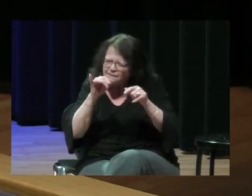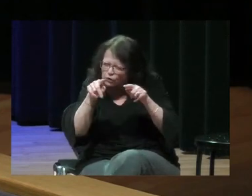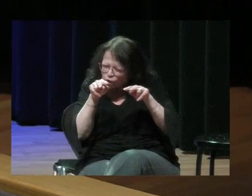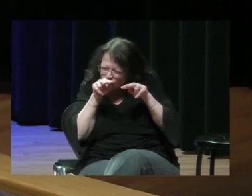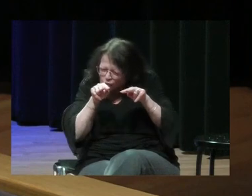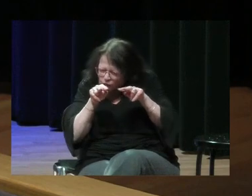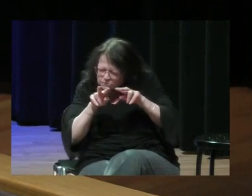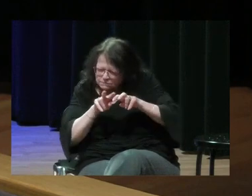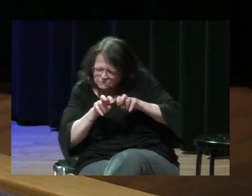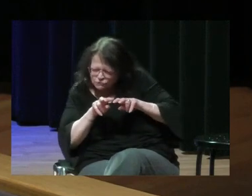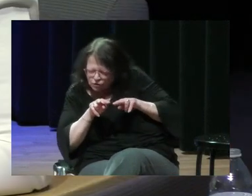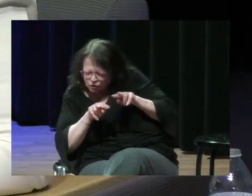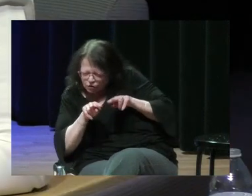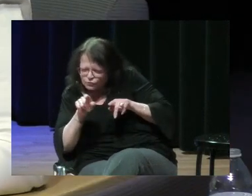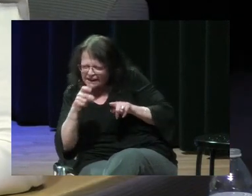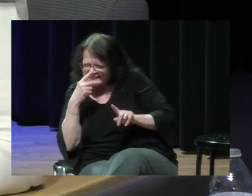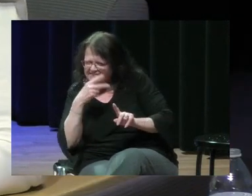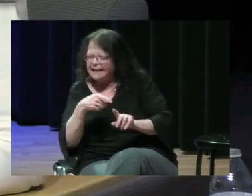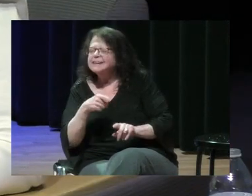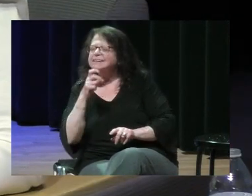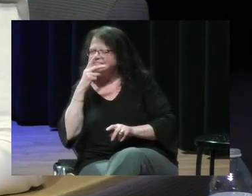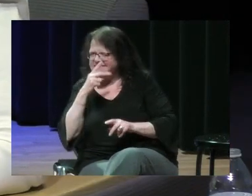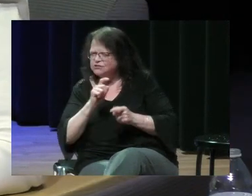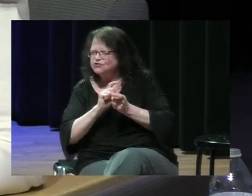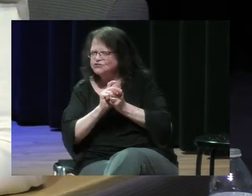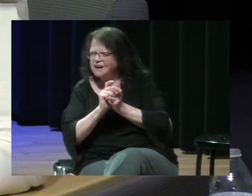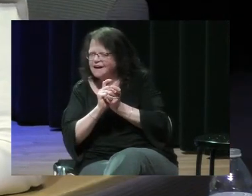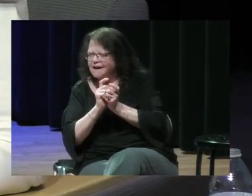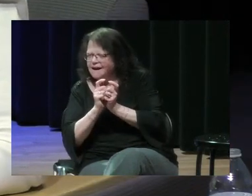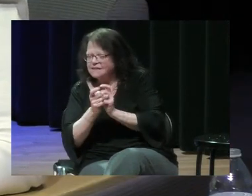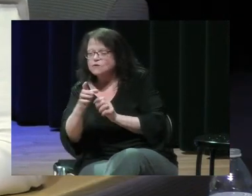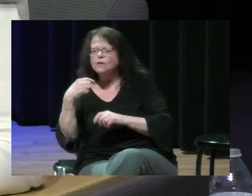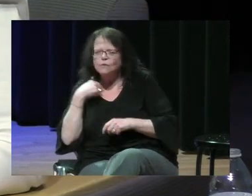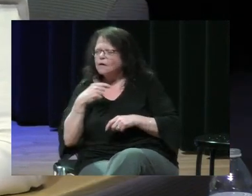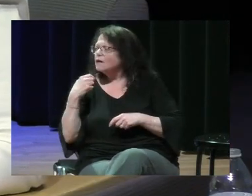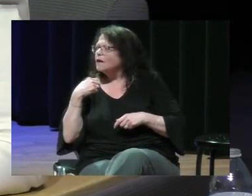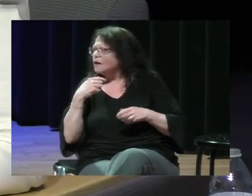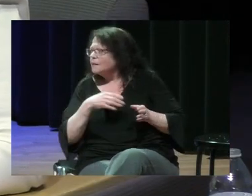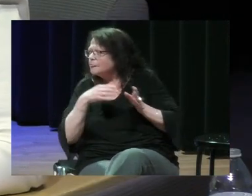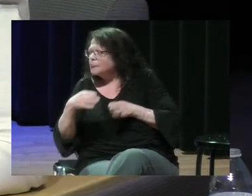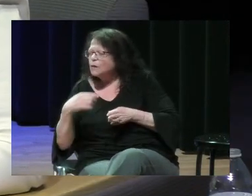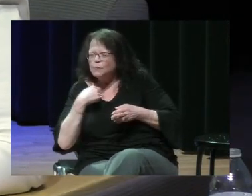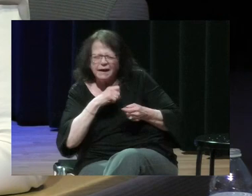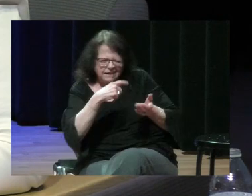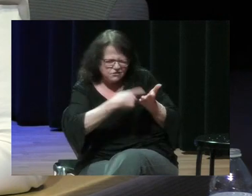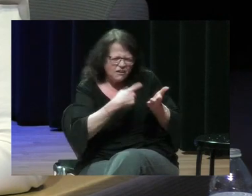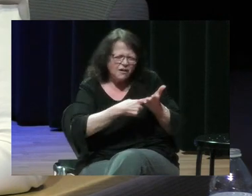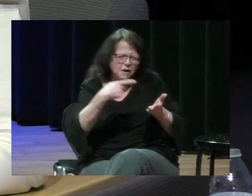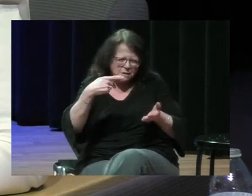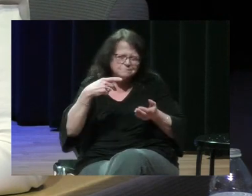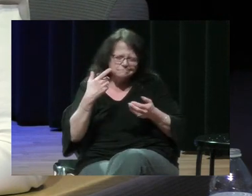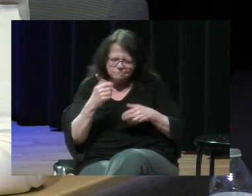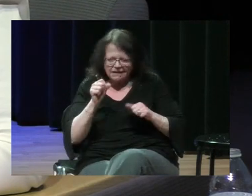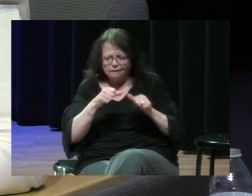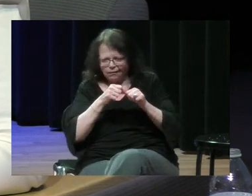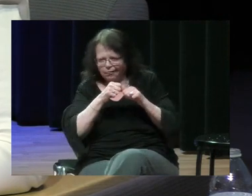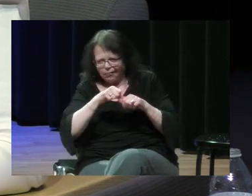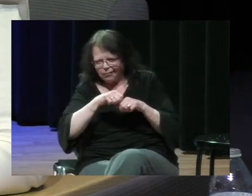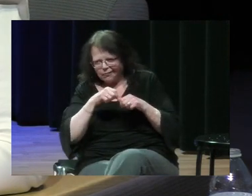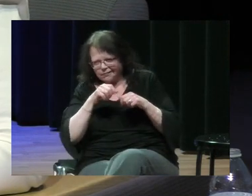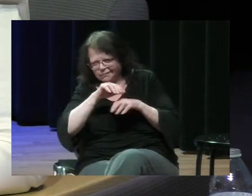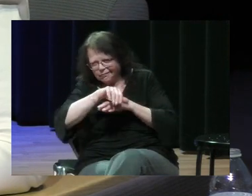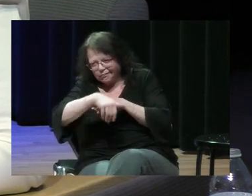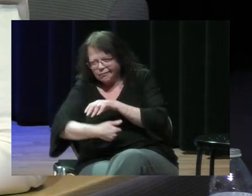happening. Yeah, I mean, we could talk all night about how podcasting has changed, but fundamentally,